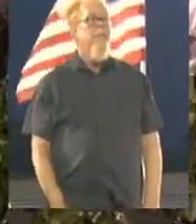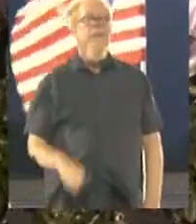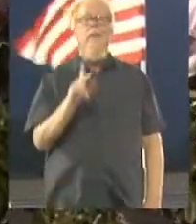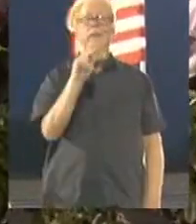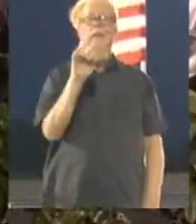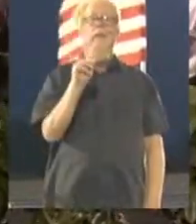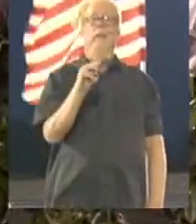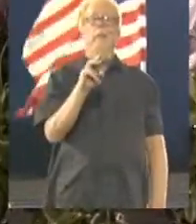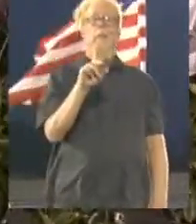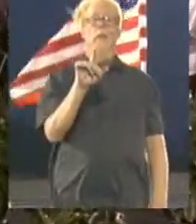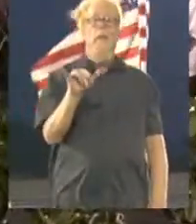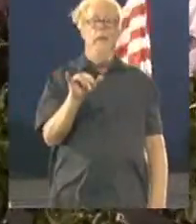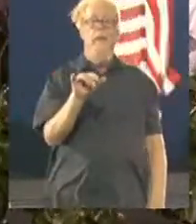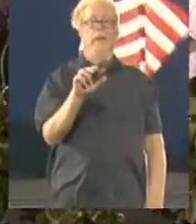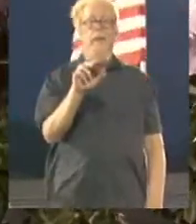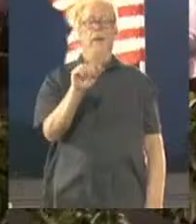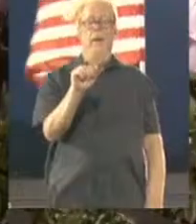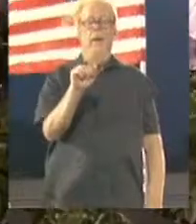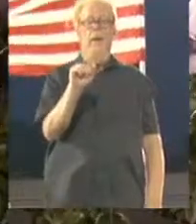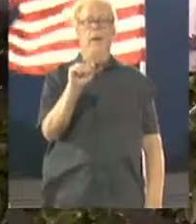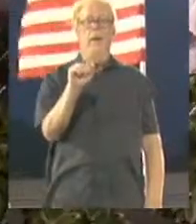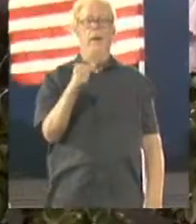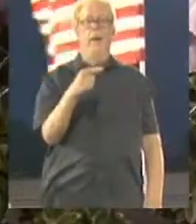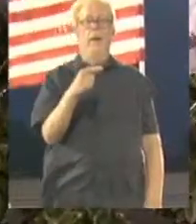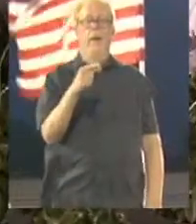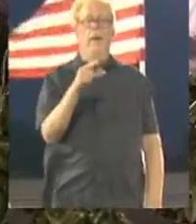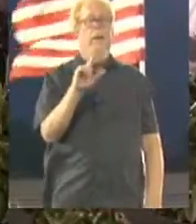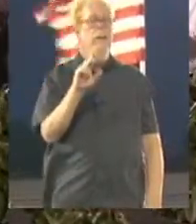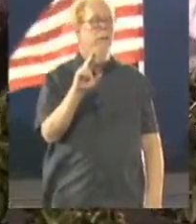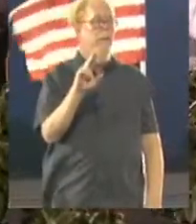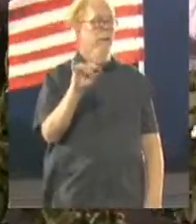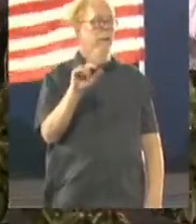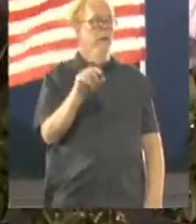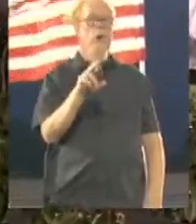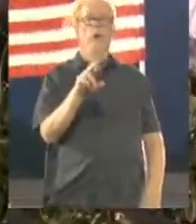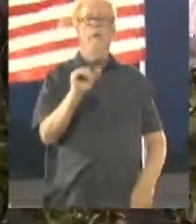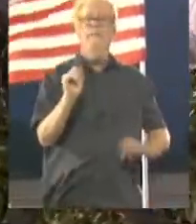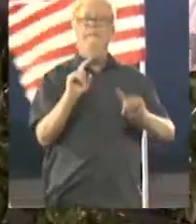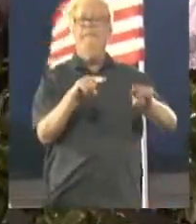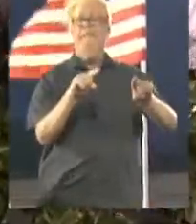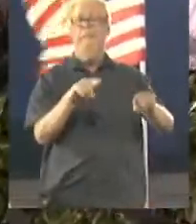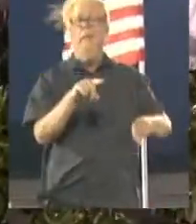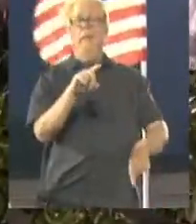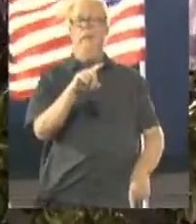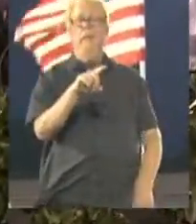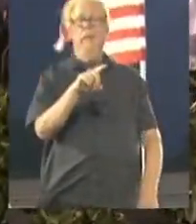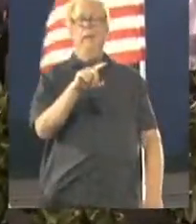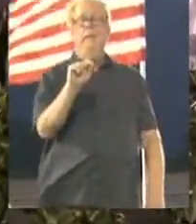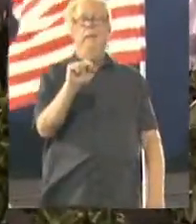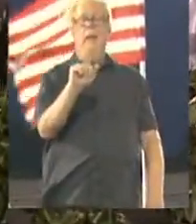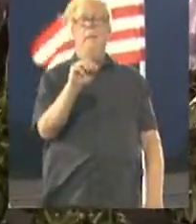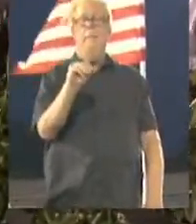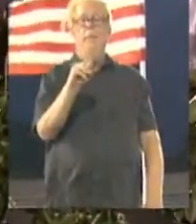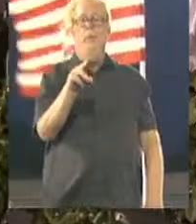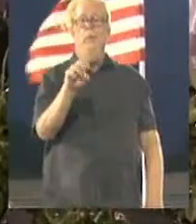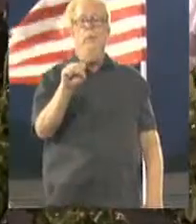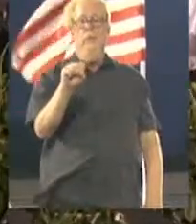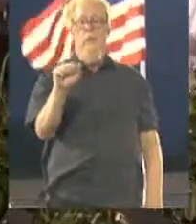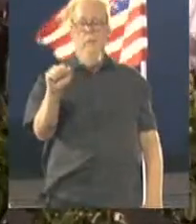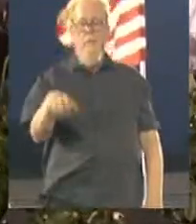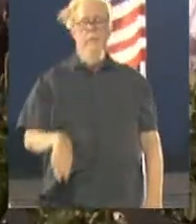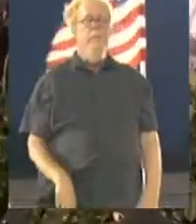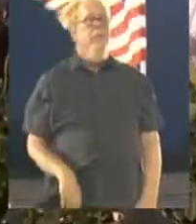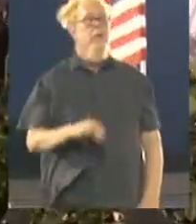Kimberly Nicole Aguilar will be attending Texas A&M San Antonio. Jesse James